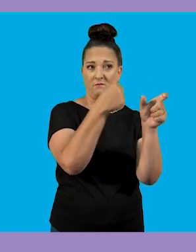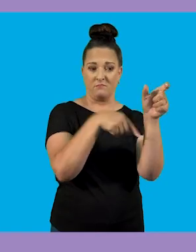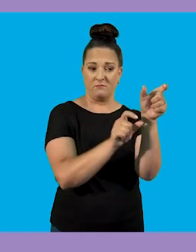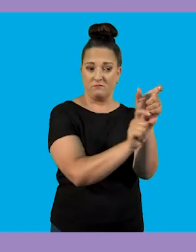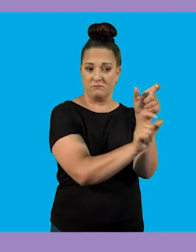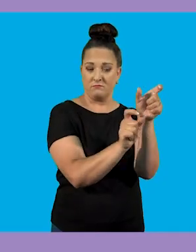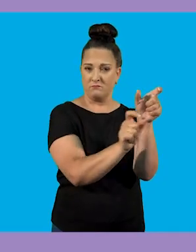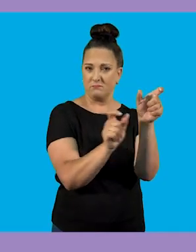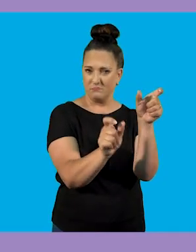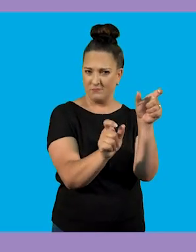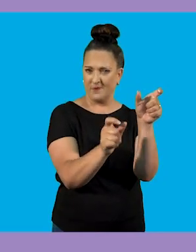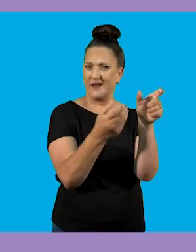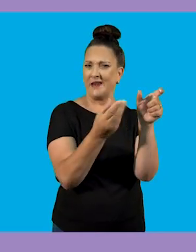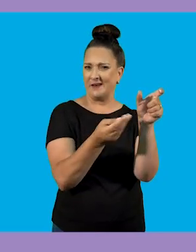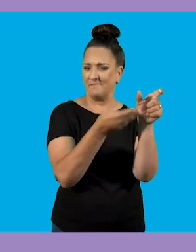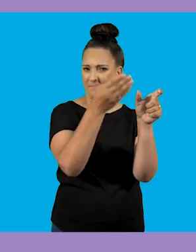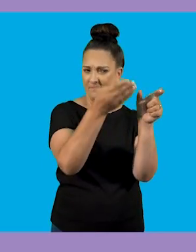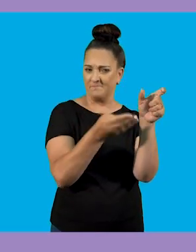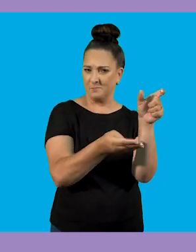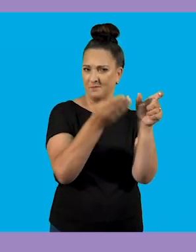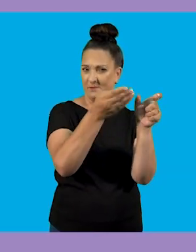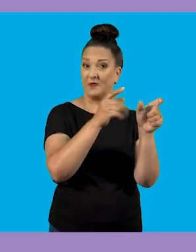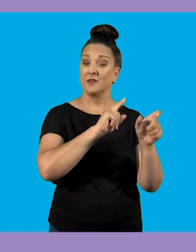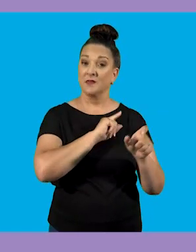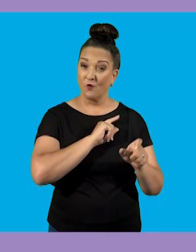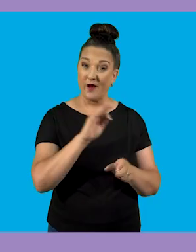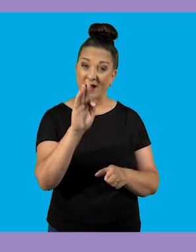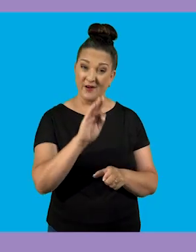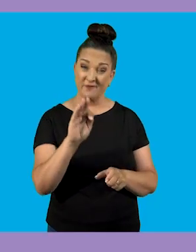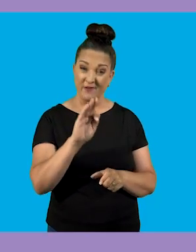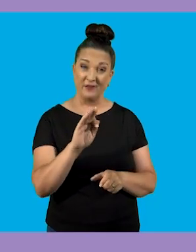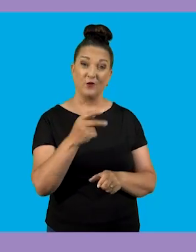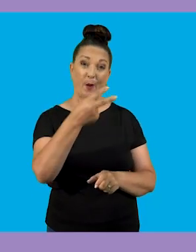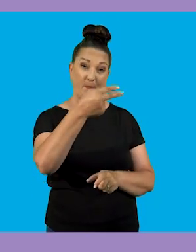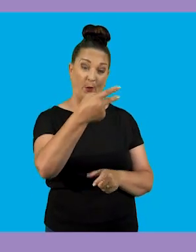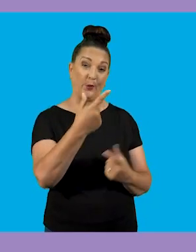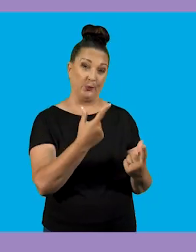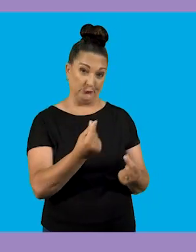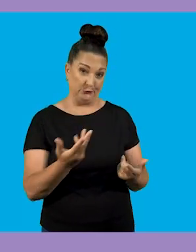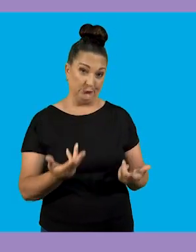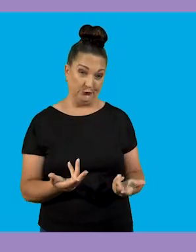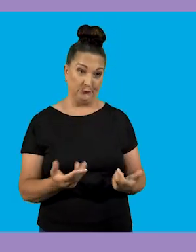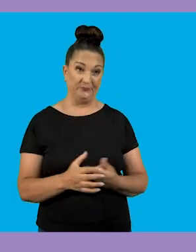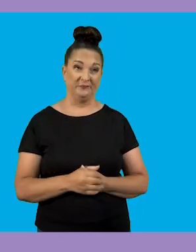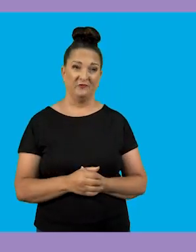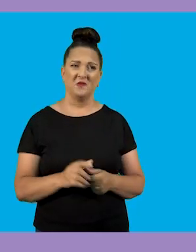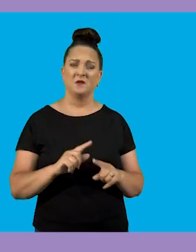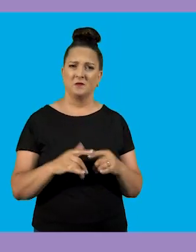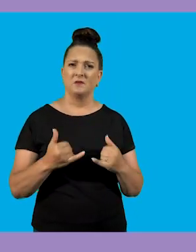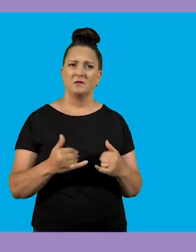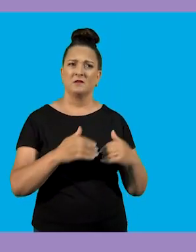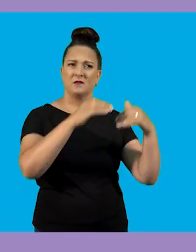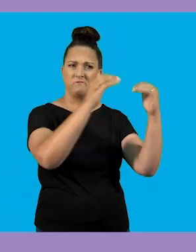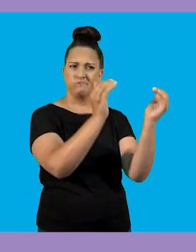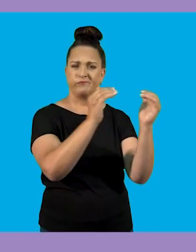have a quadratic trinomial at the bottom. So we are going to factorize those 2 trinomials. So since as well both of them